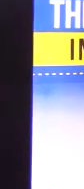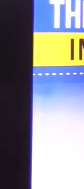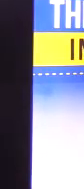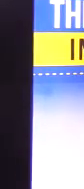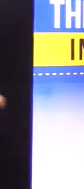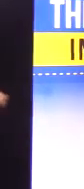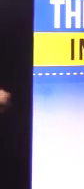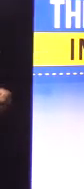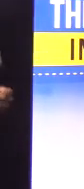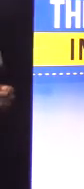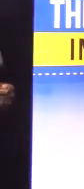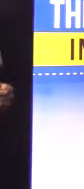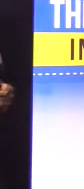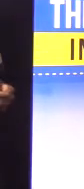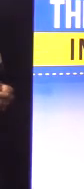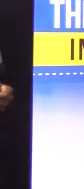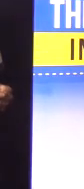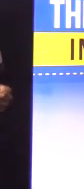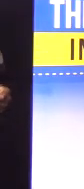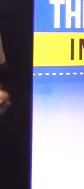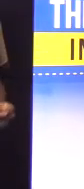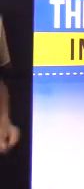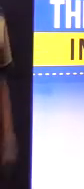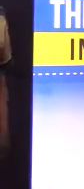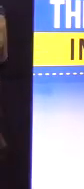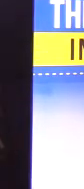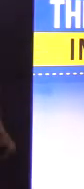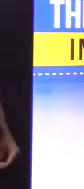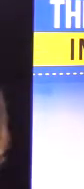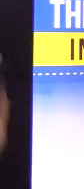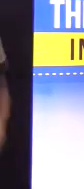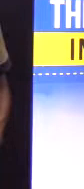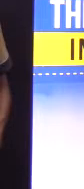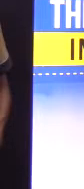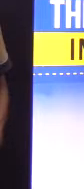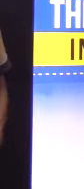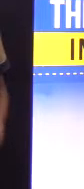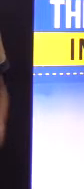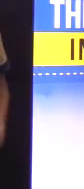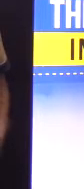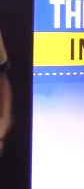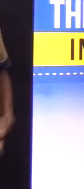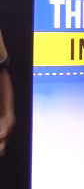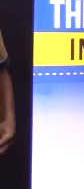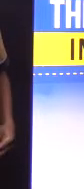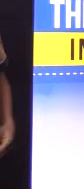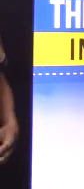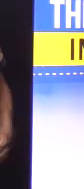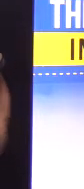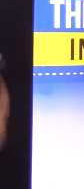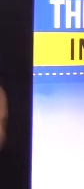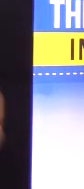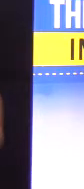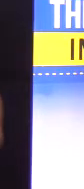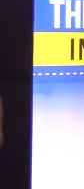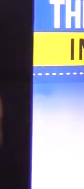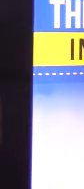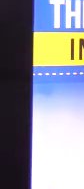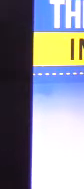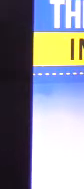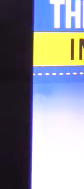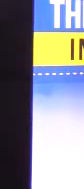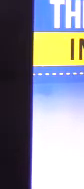Education Board, LASUBEB. The aim is to ensure that you are academically engaged in addition to what you're learning in